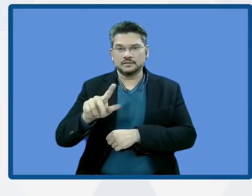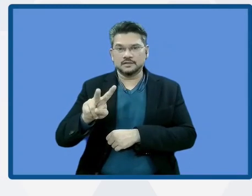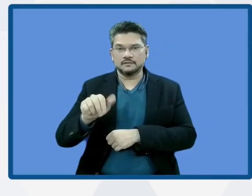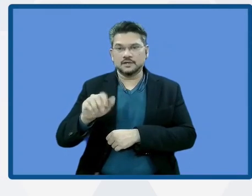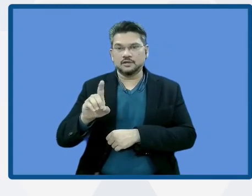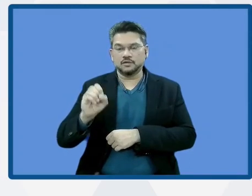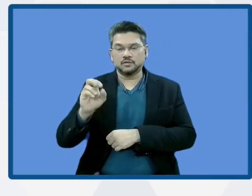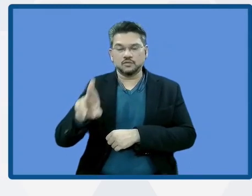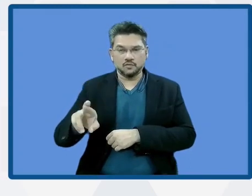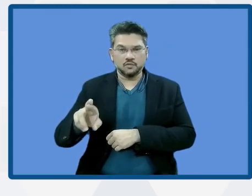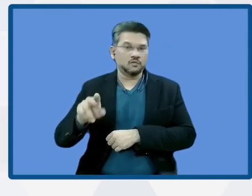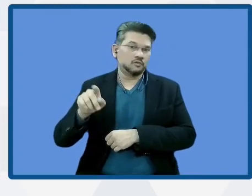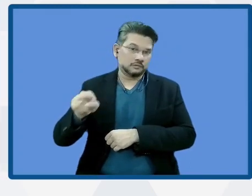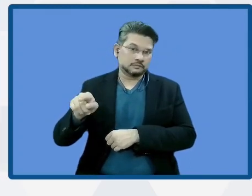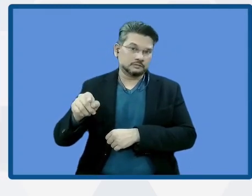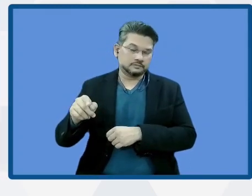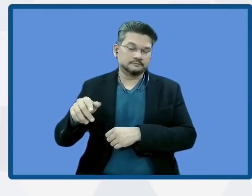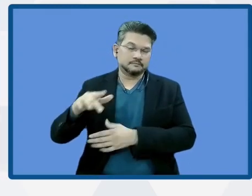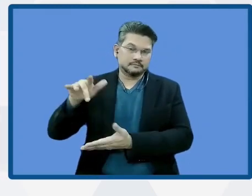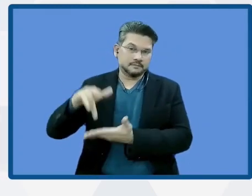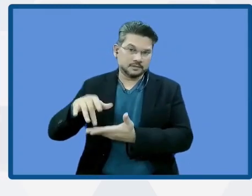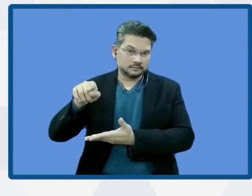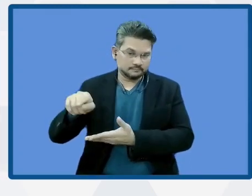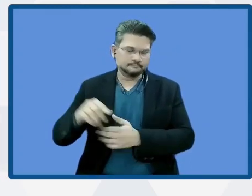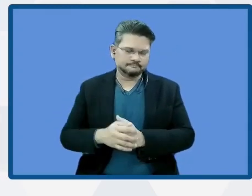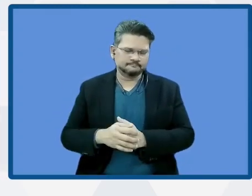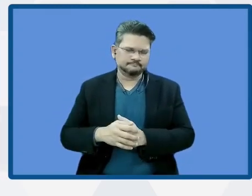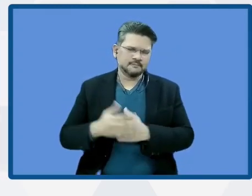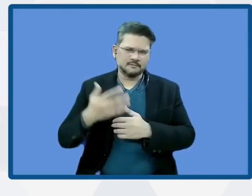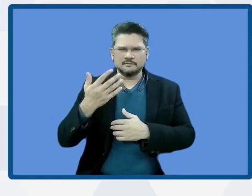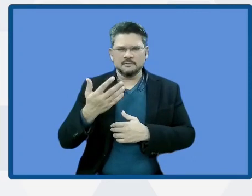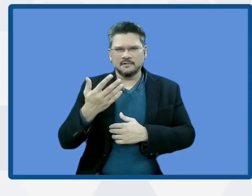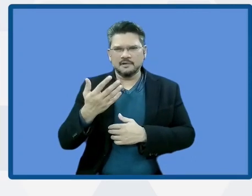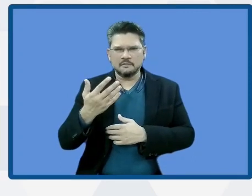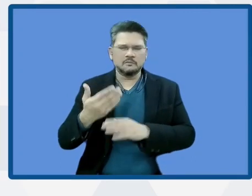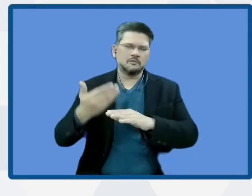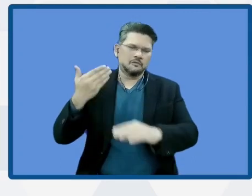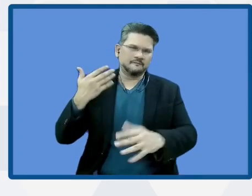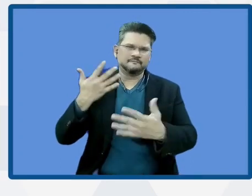We had a big flooding because of Ida storm, the tropical storm.